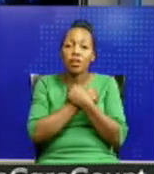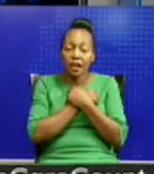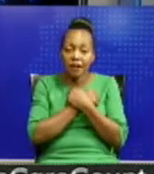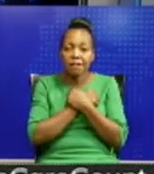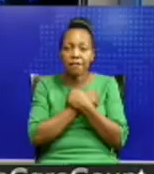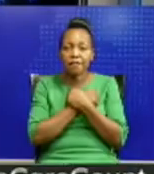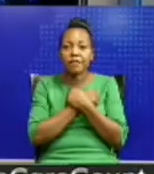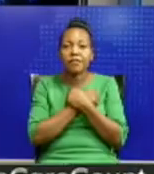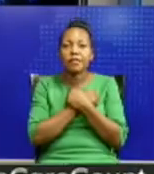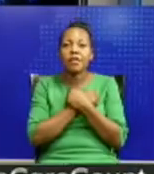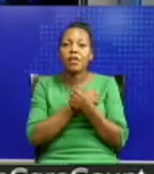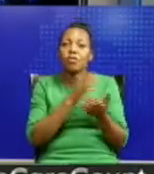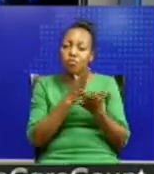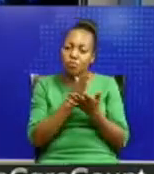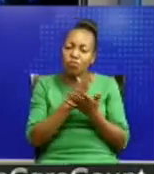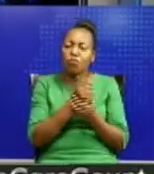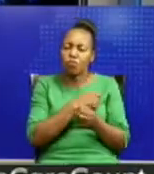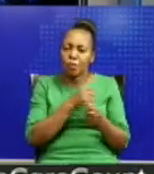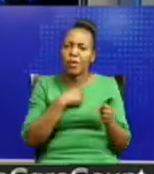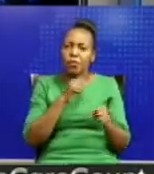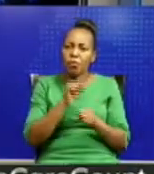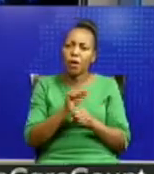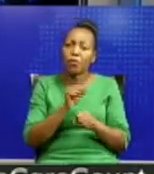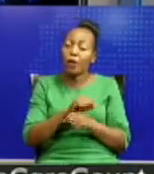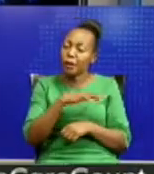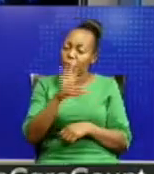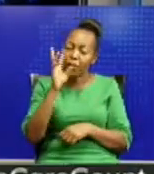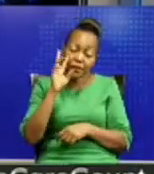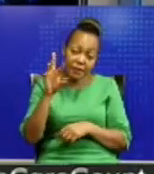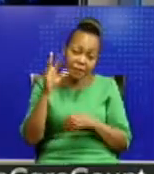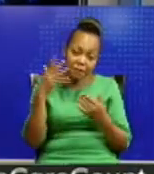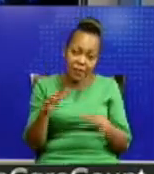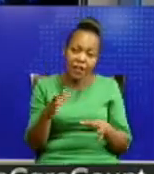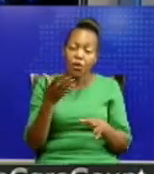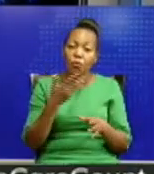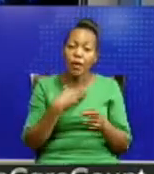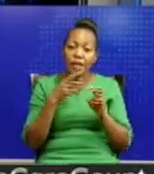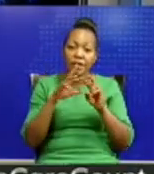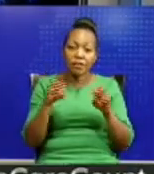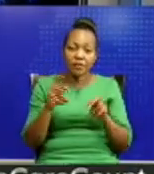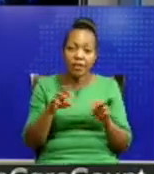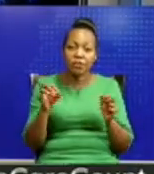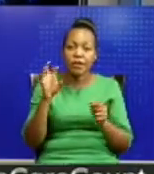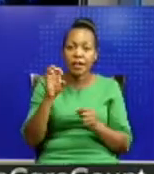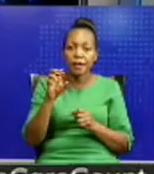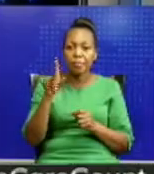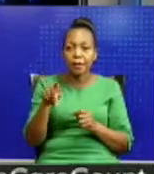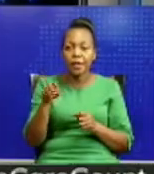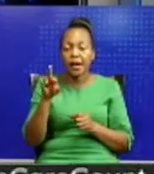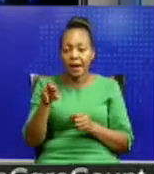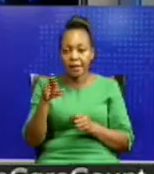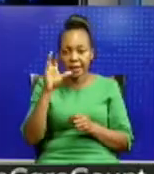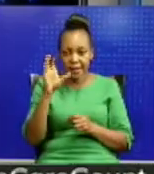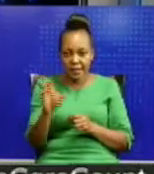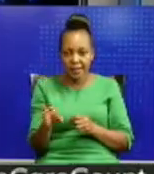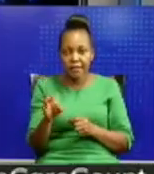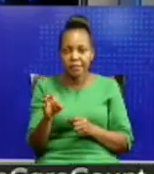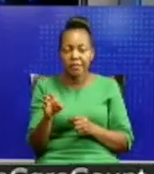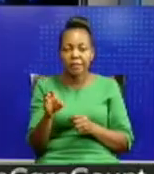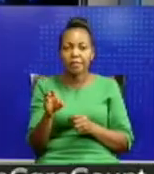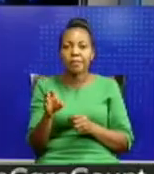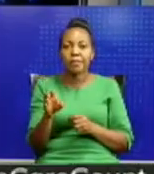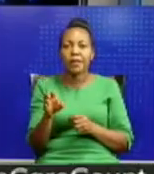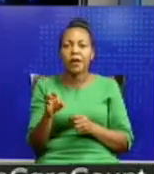the most. Yes, they are doing the most, and we have seen it. We did a study with the EPRC, Economic Policy Research